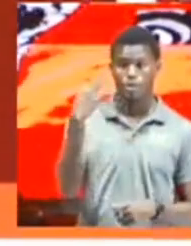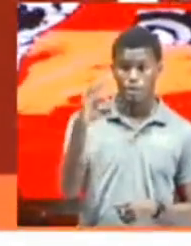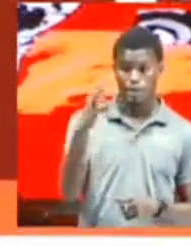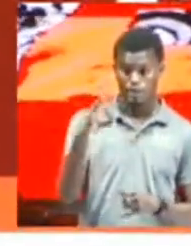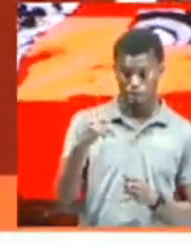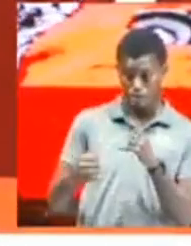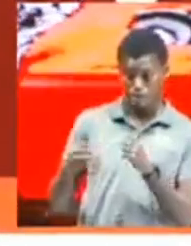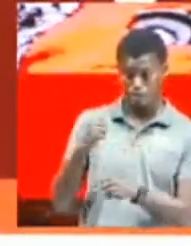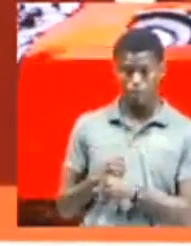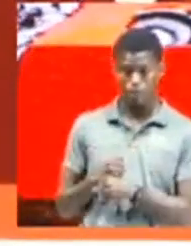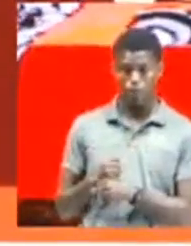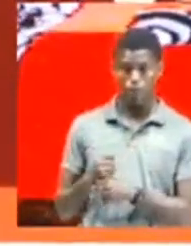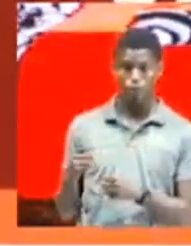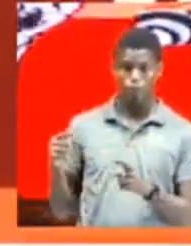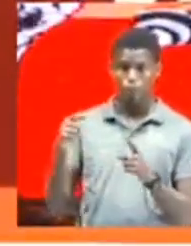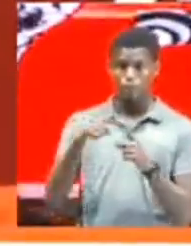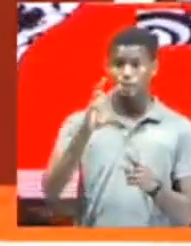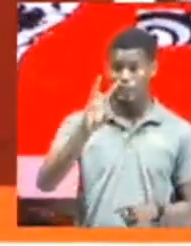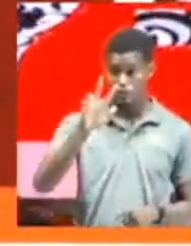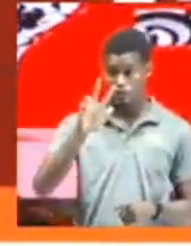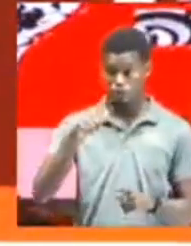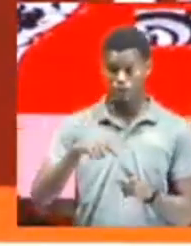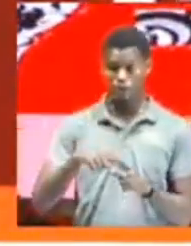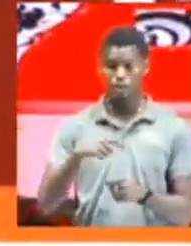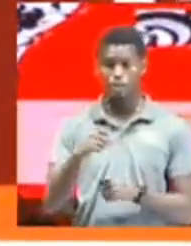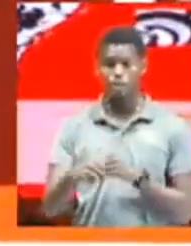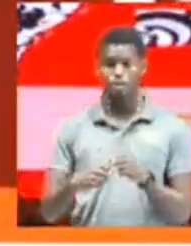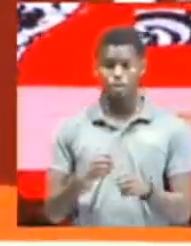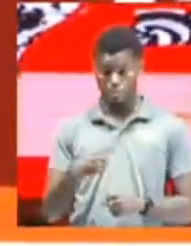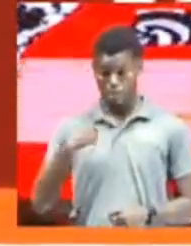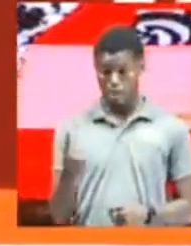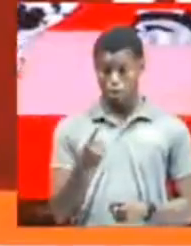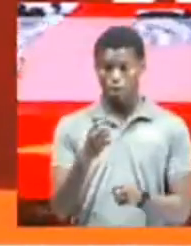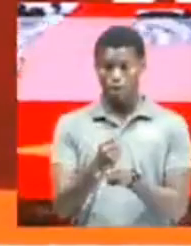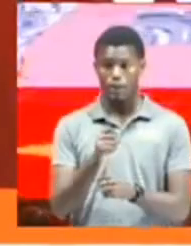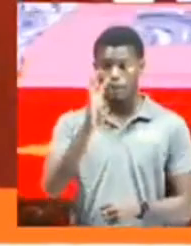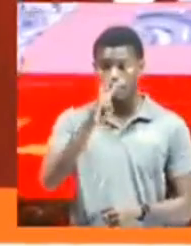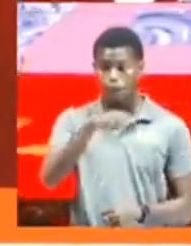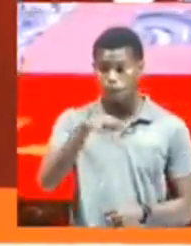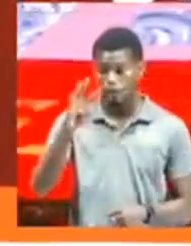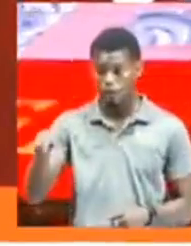this year. Me alone get 44 and the whole ministry get 9.